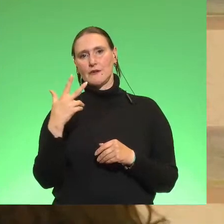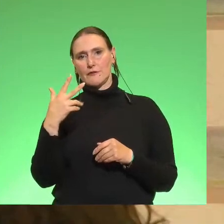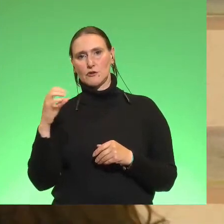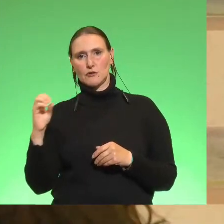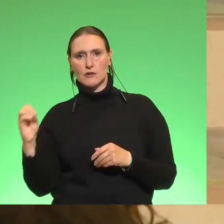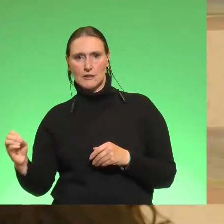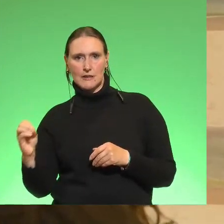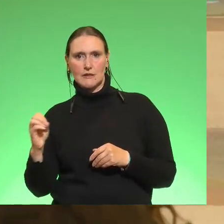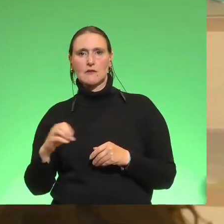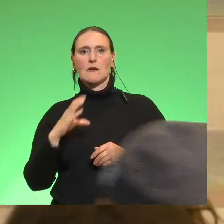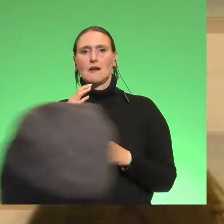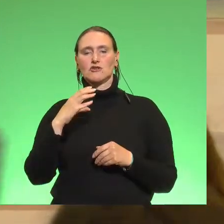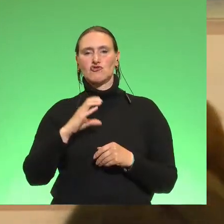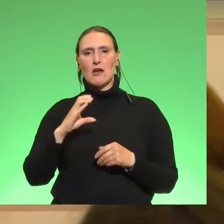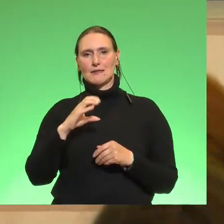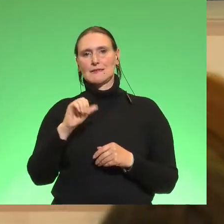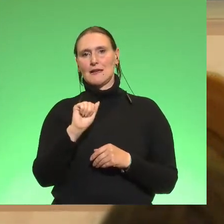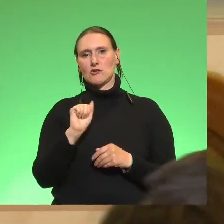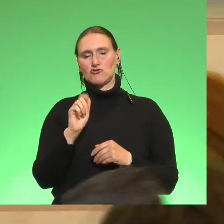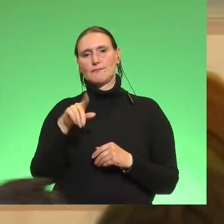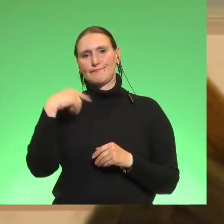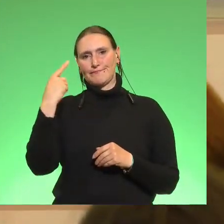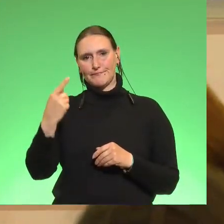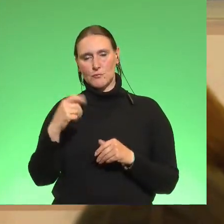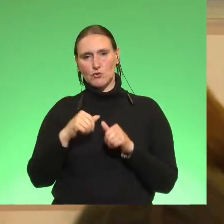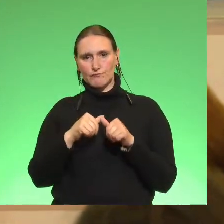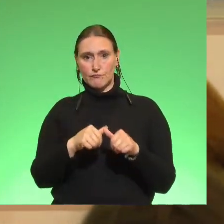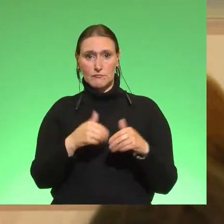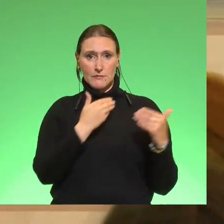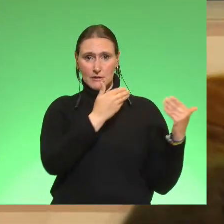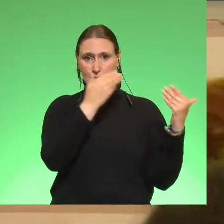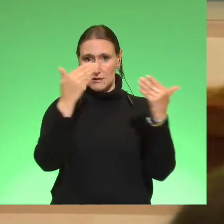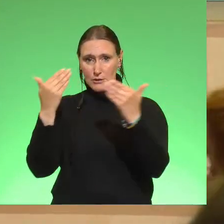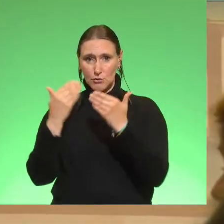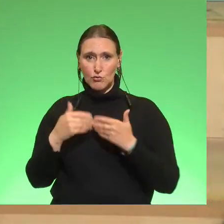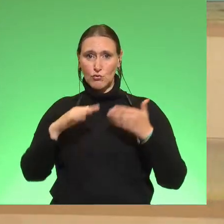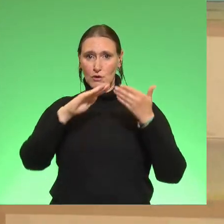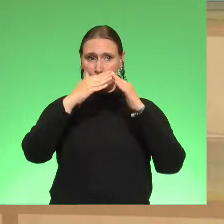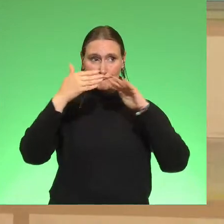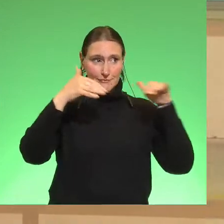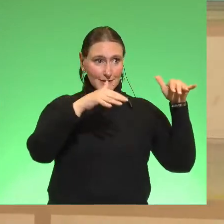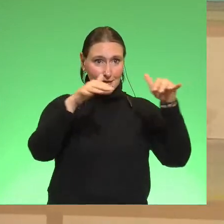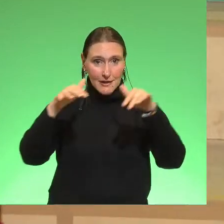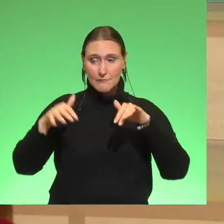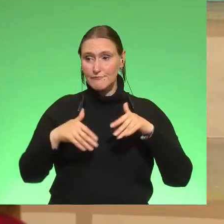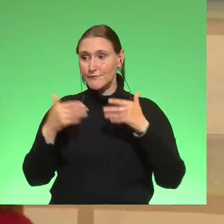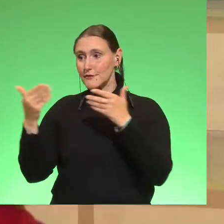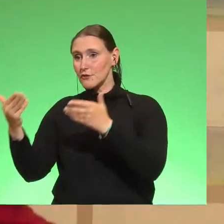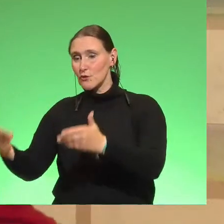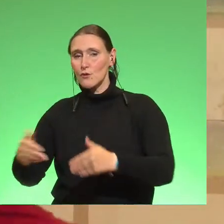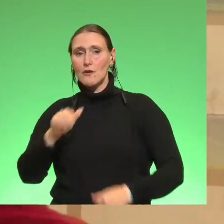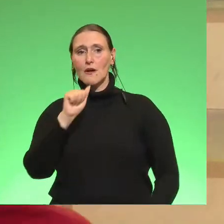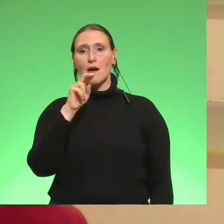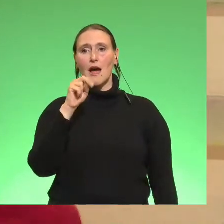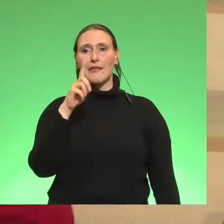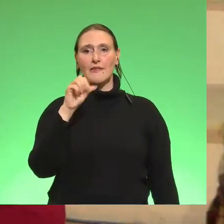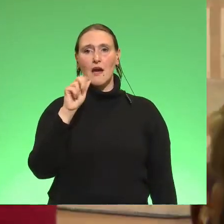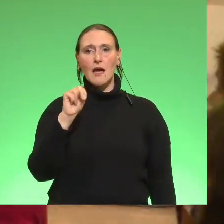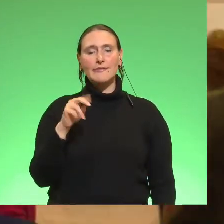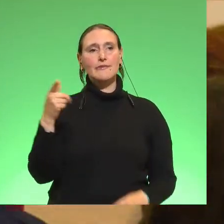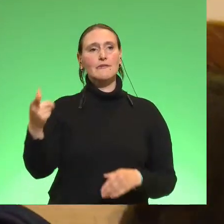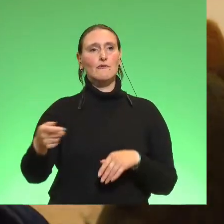to Let There Be Lumbung. I hope you enjoy, and without further ado, I invite Mirwan Andan from Ruan Grupa to the stage. Thank